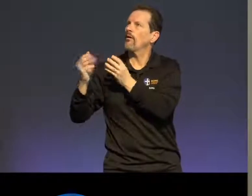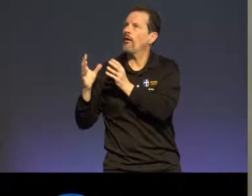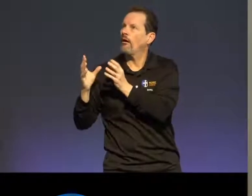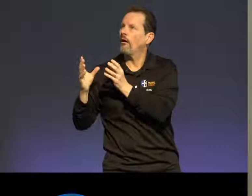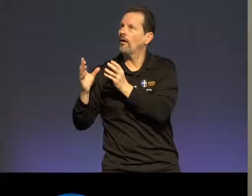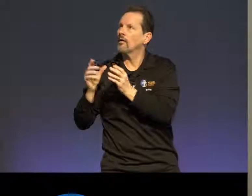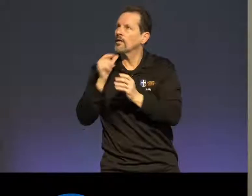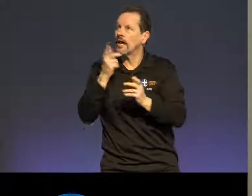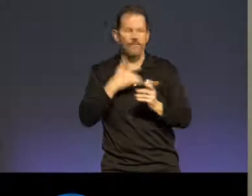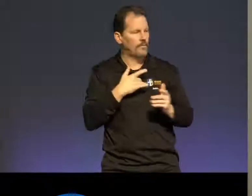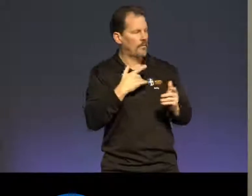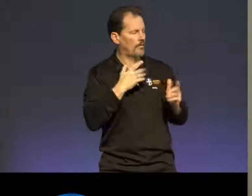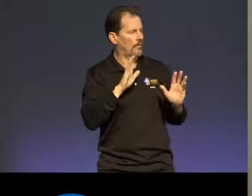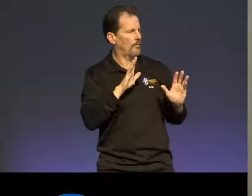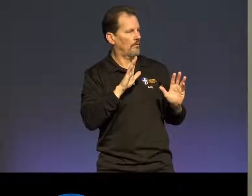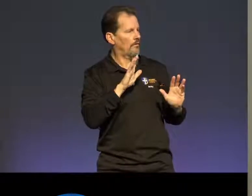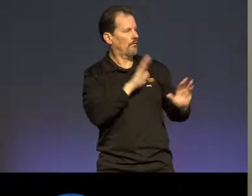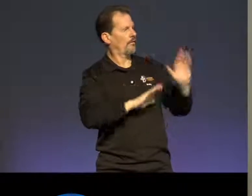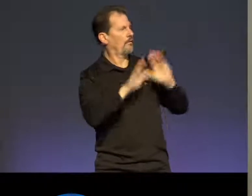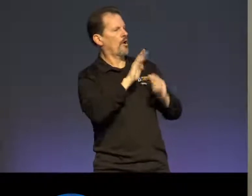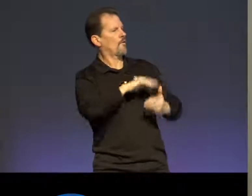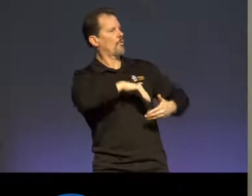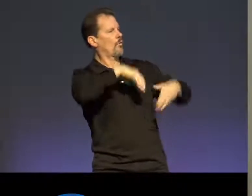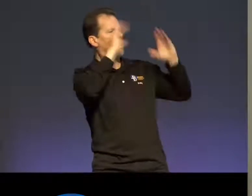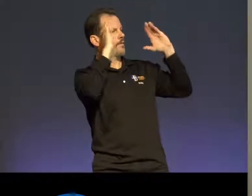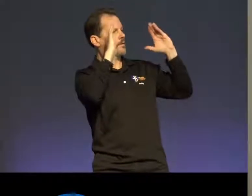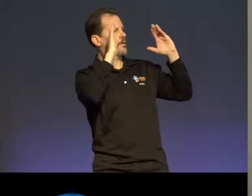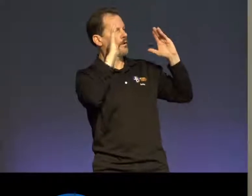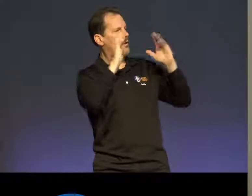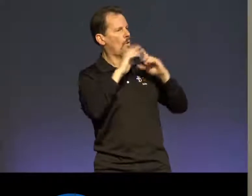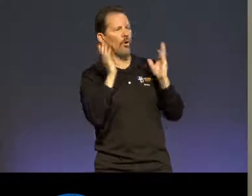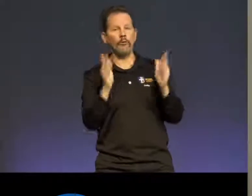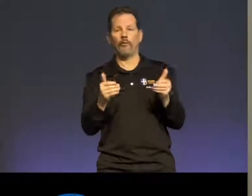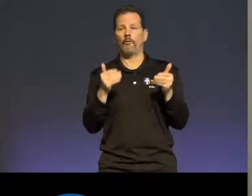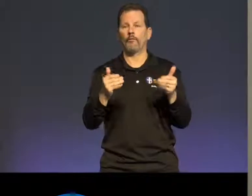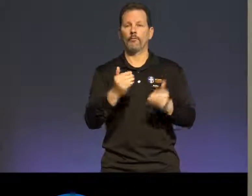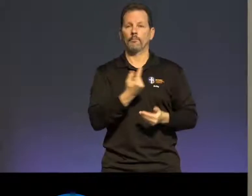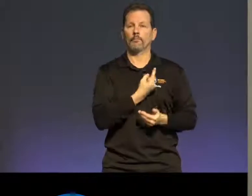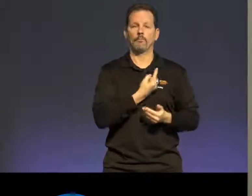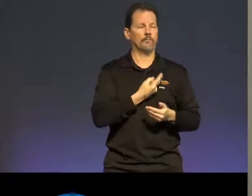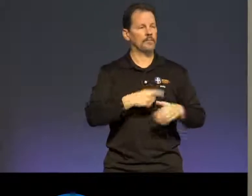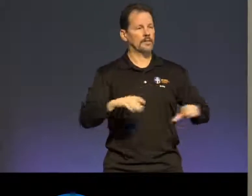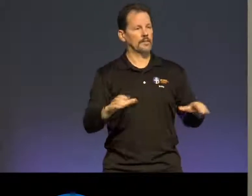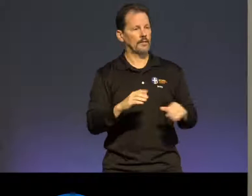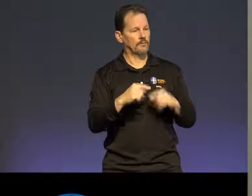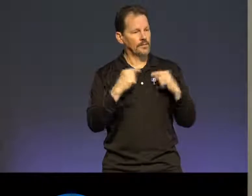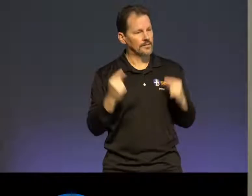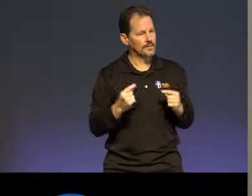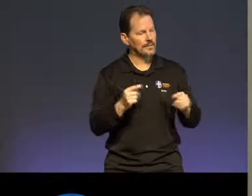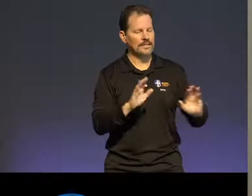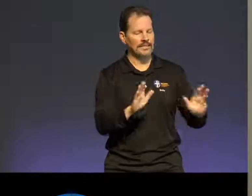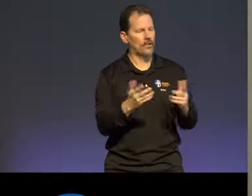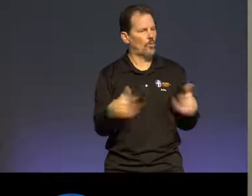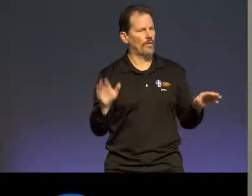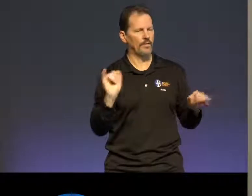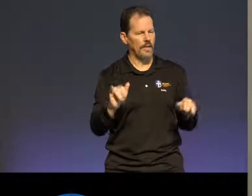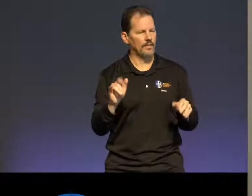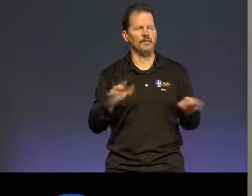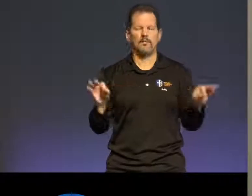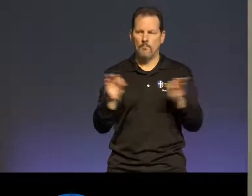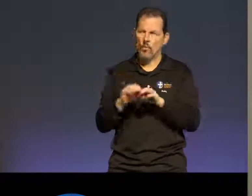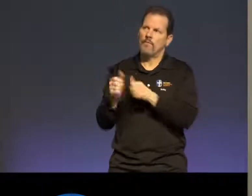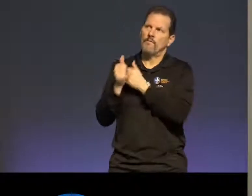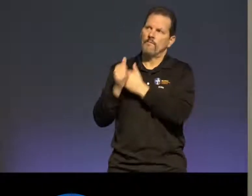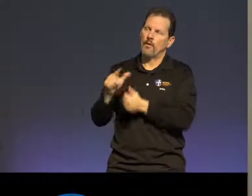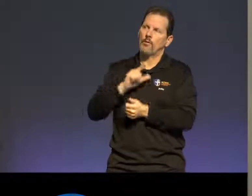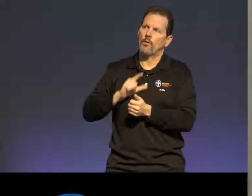And then hopefully it'll keep us from sinning individually or as a church. Amen. Heavenly Father, I thank you